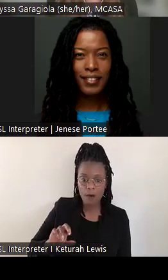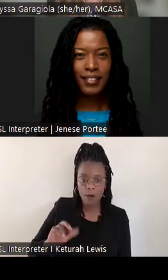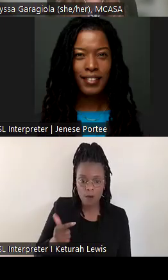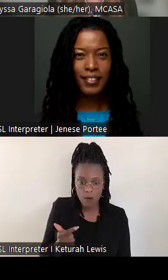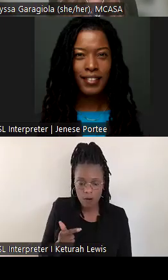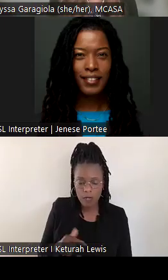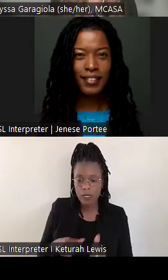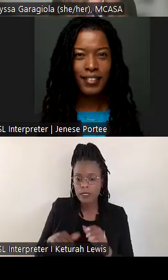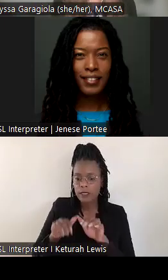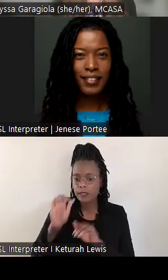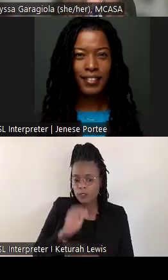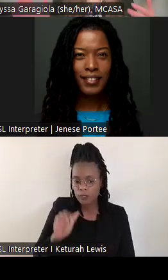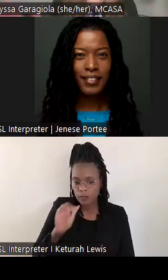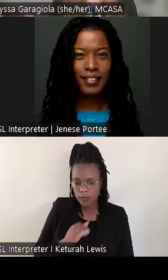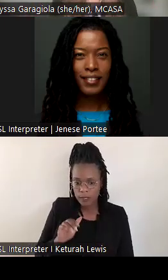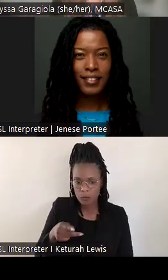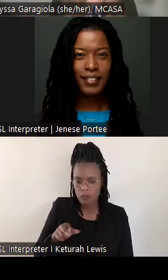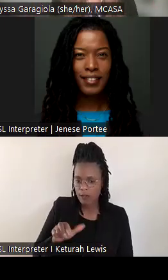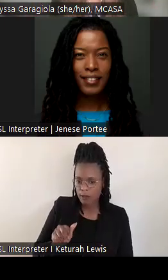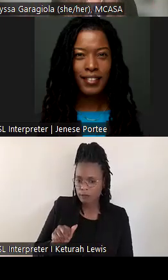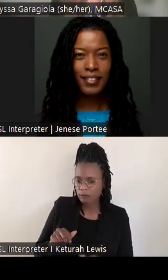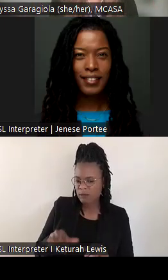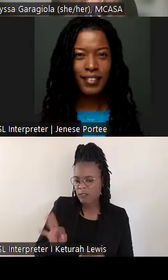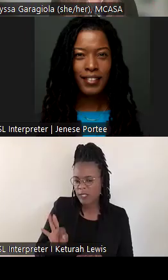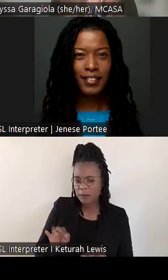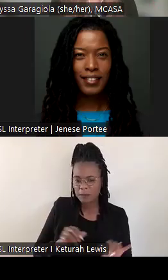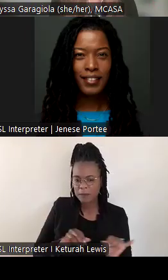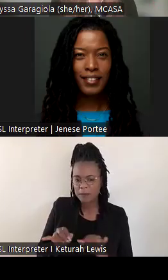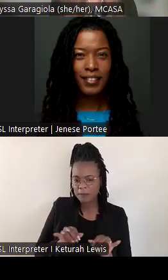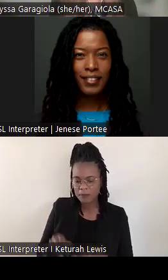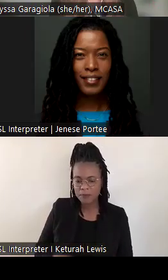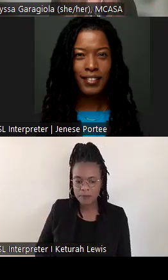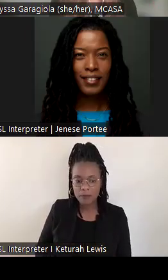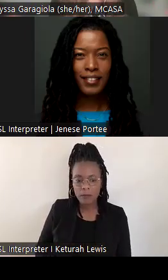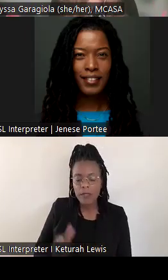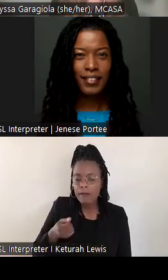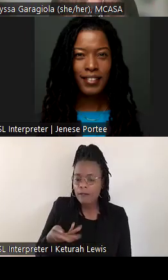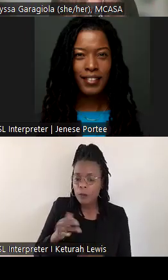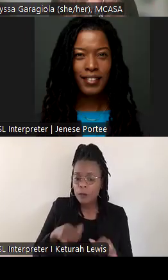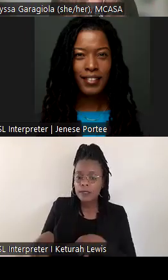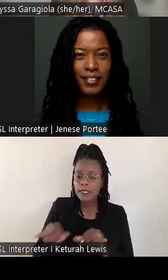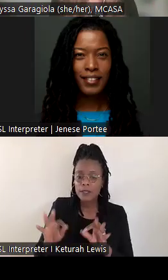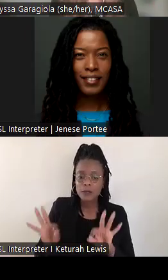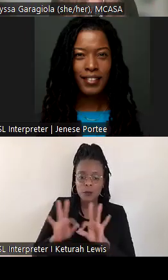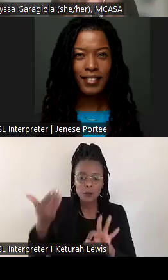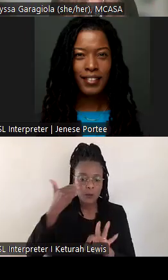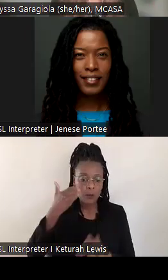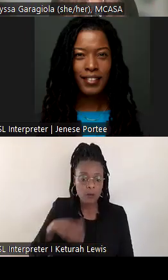bottom of the QR code. So a couple of key PREA standards to know. Standard